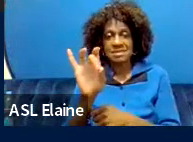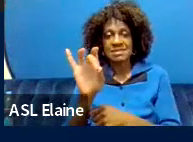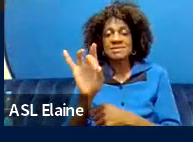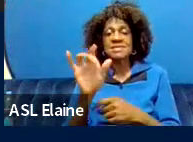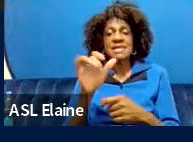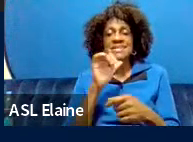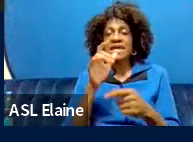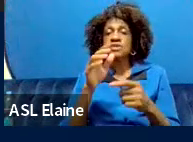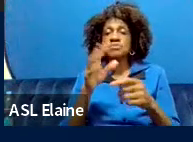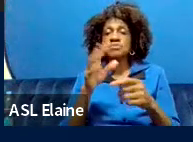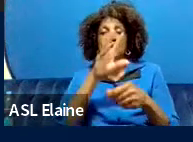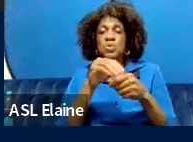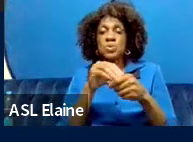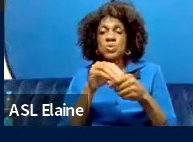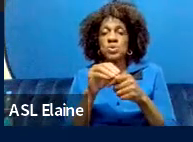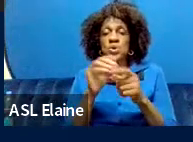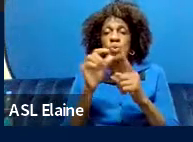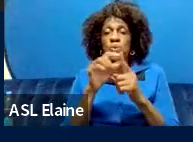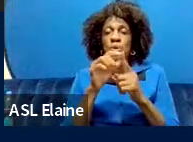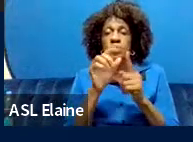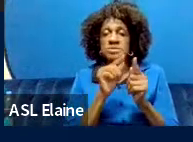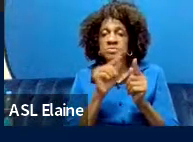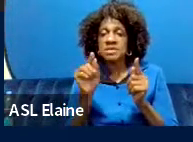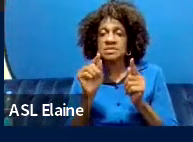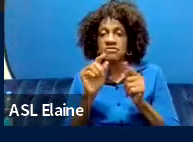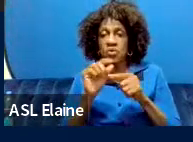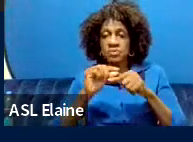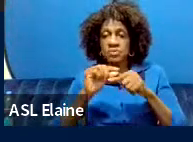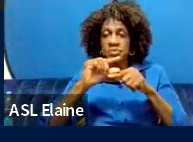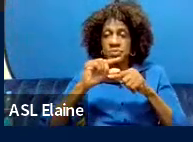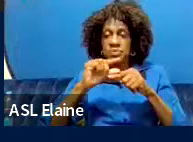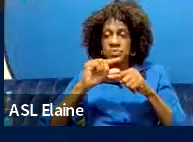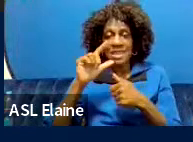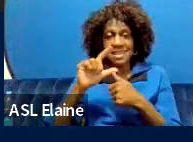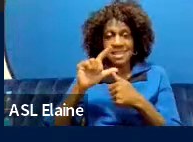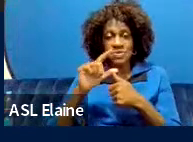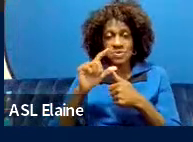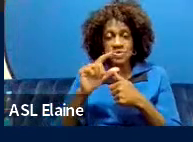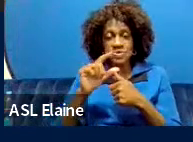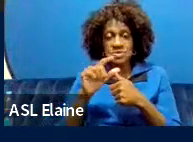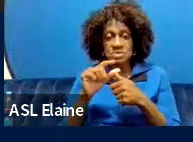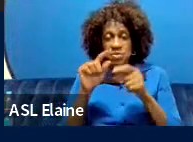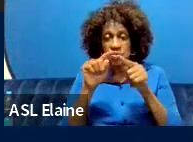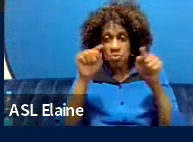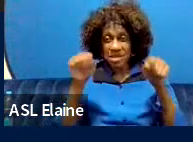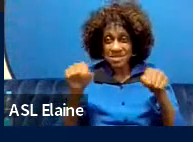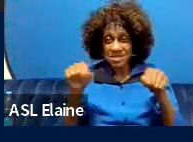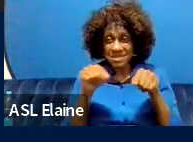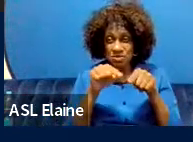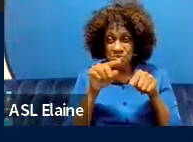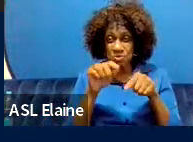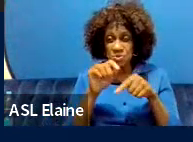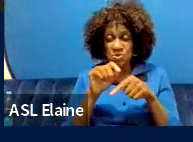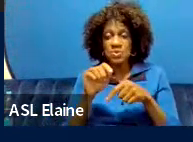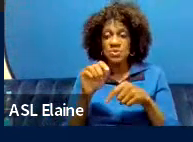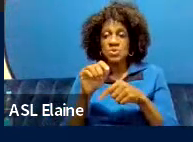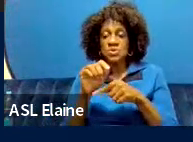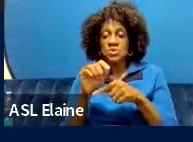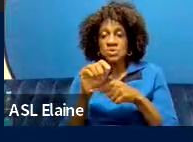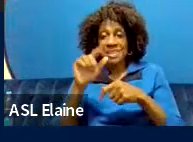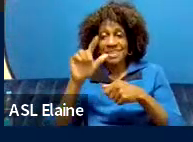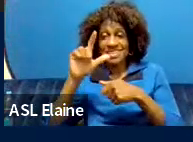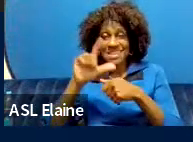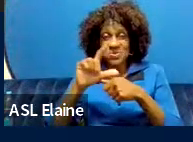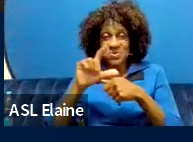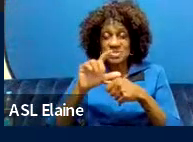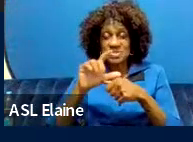word spaces. For raised characters, the rectangular cross-section characters and the top of beveled